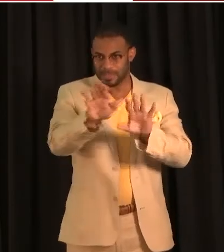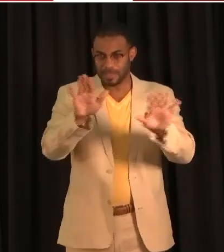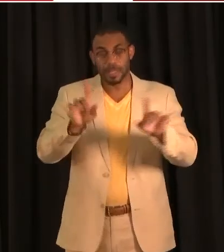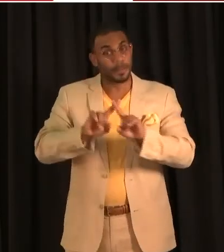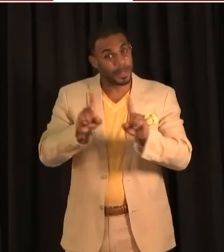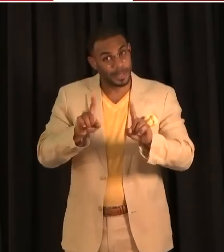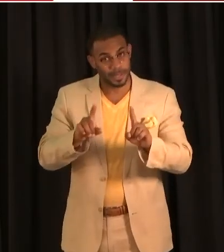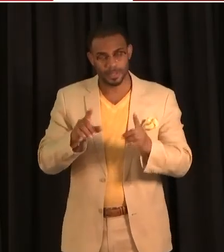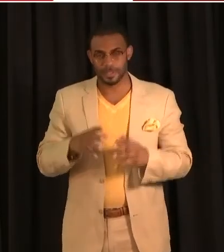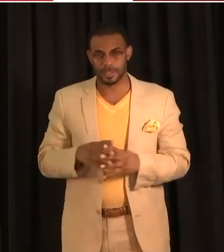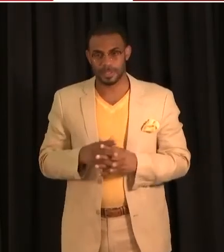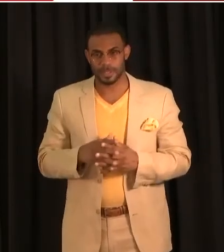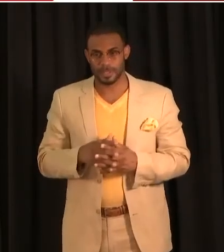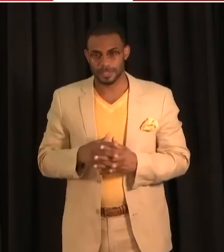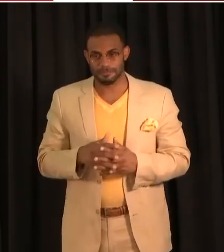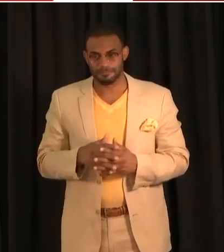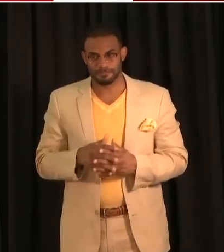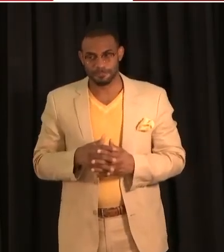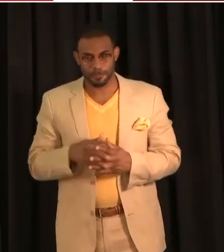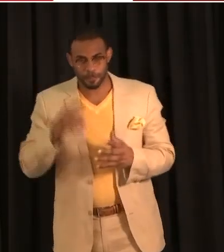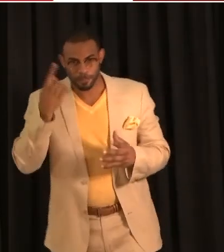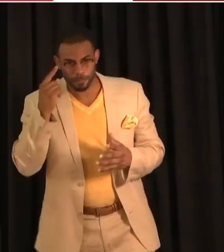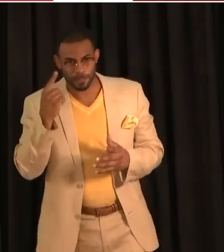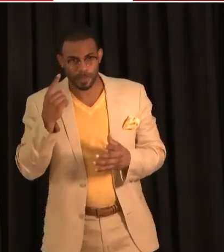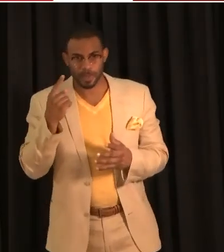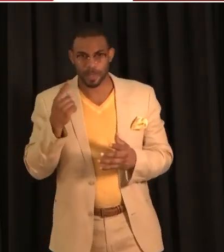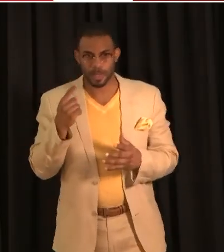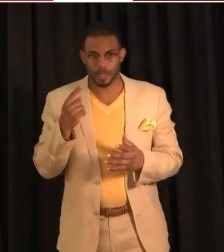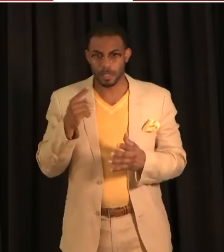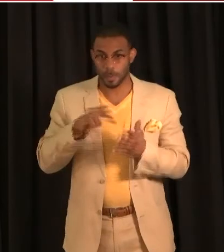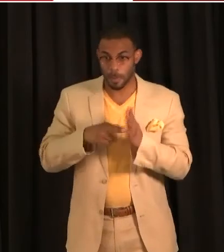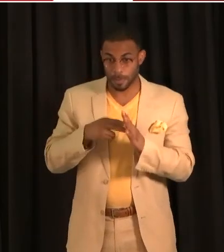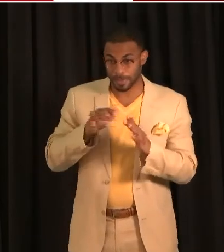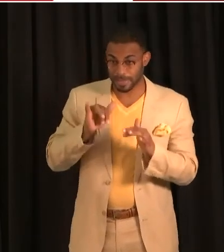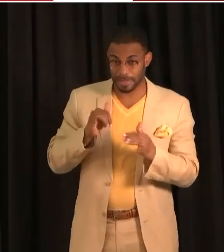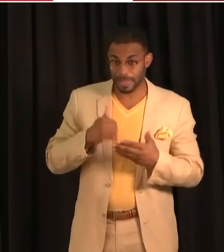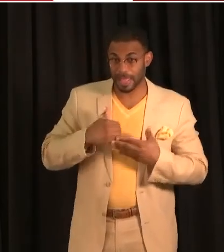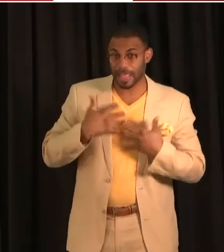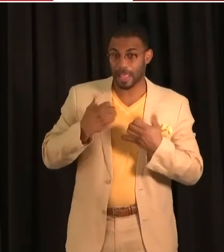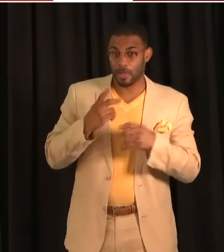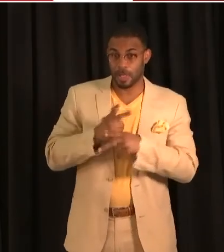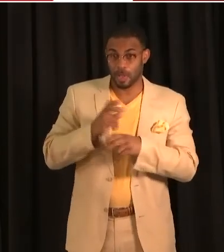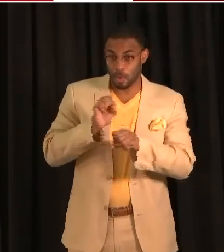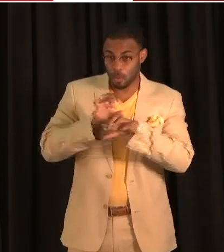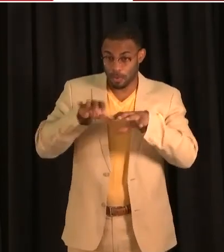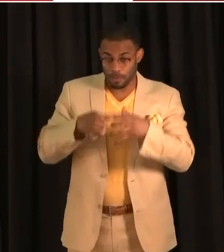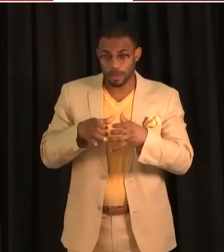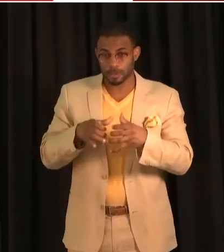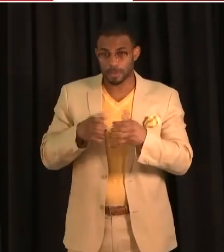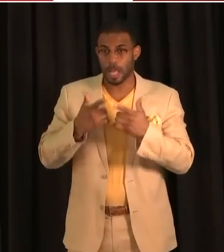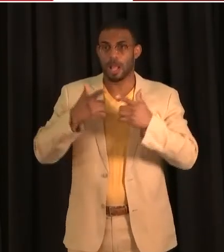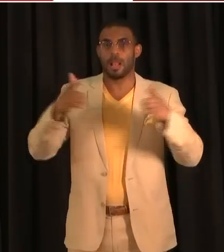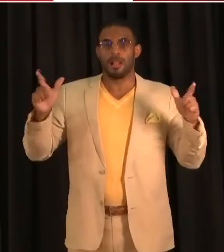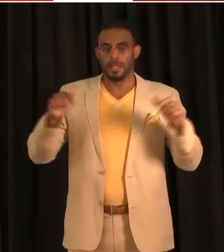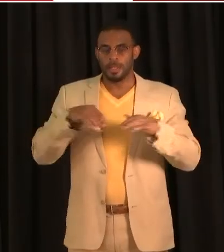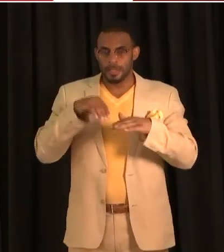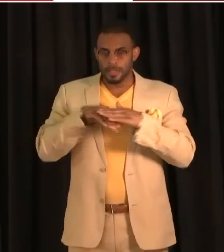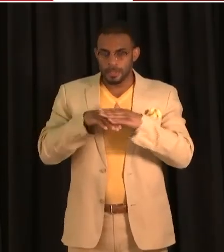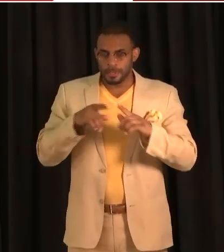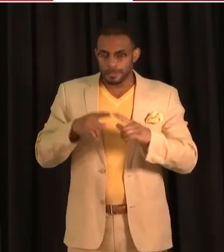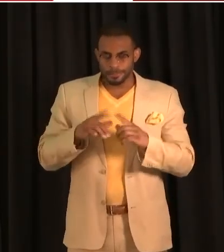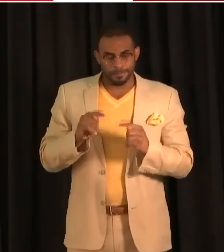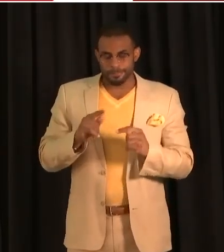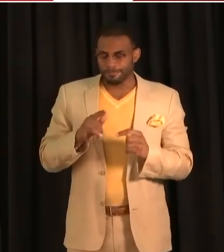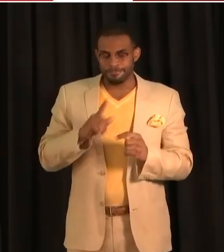vaccine. However, for the purposes of the healthcare workforce writ large and